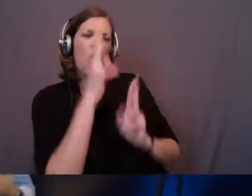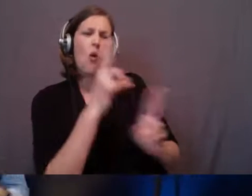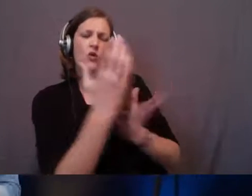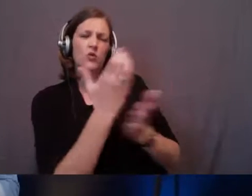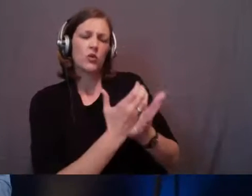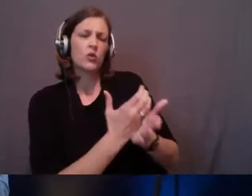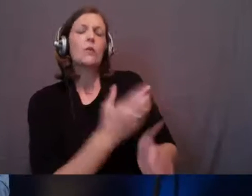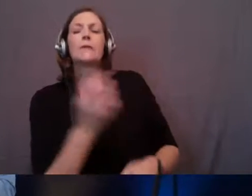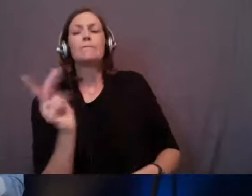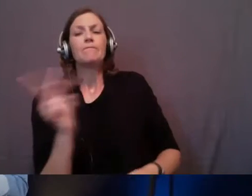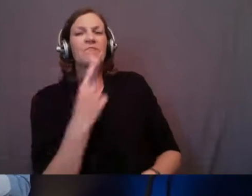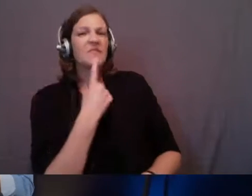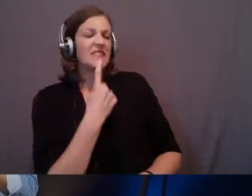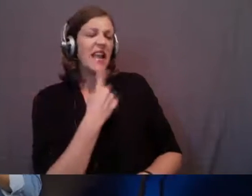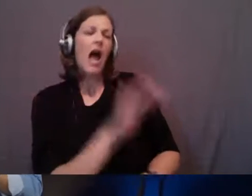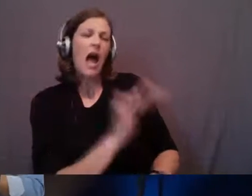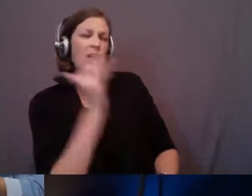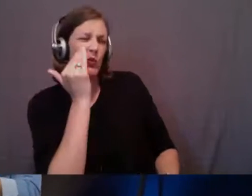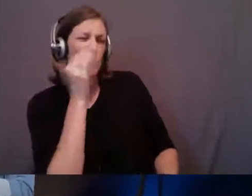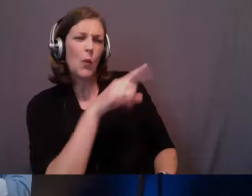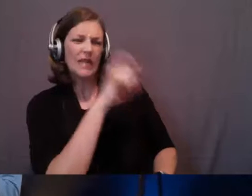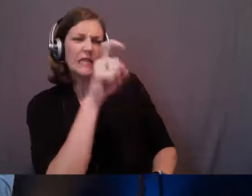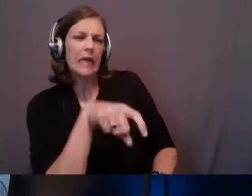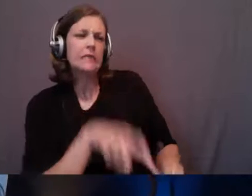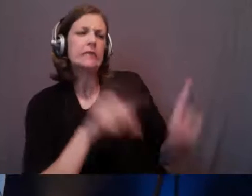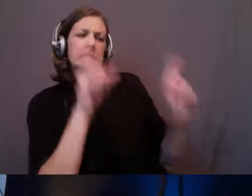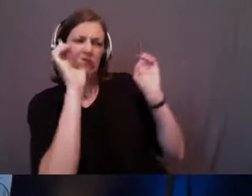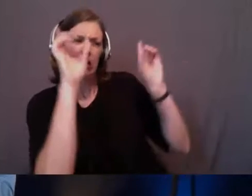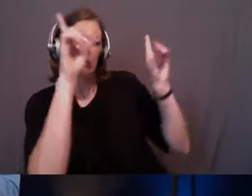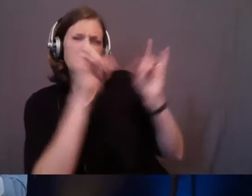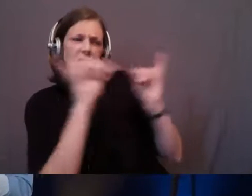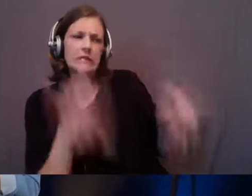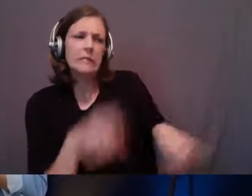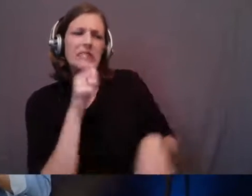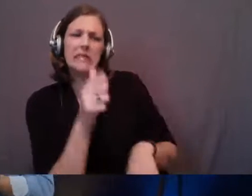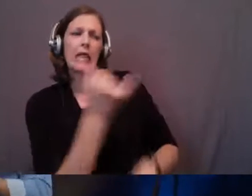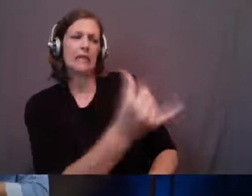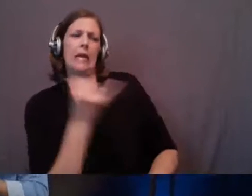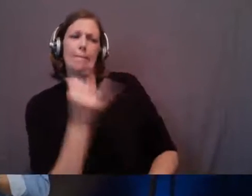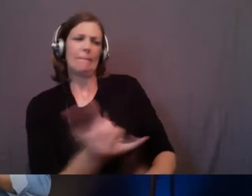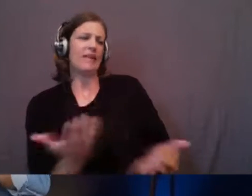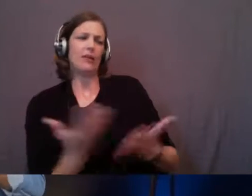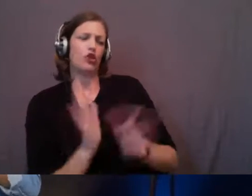it, they said, you guys down in Texas have a different education system. It's not the same as here in Michigan.